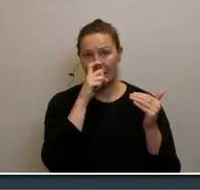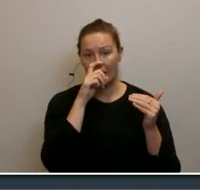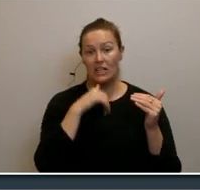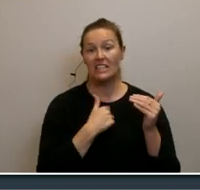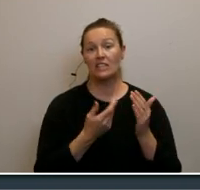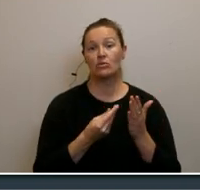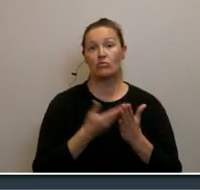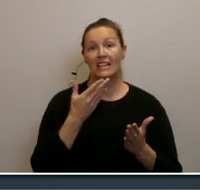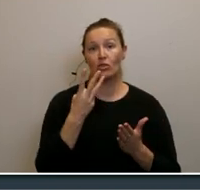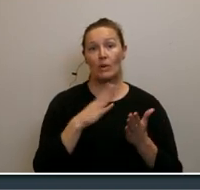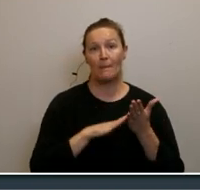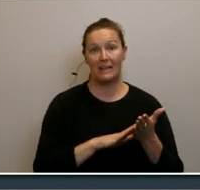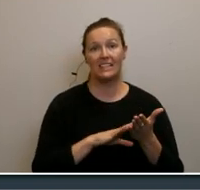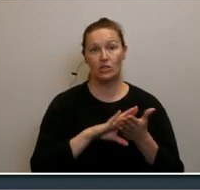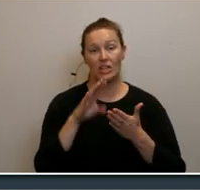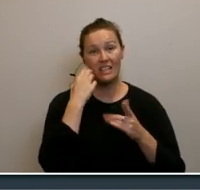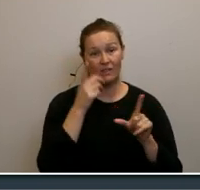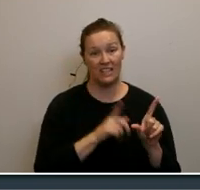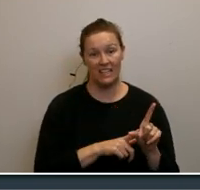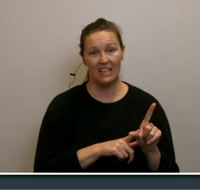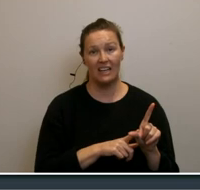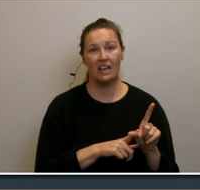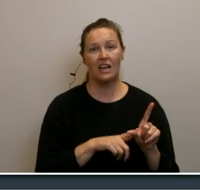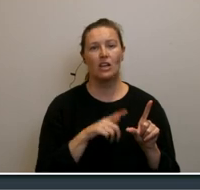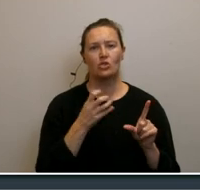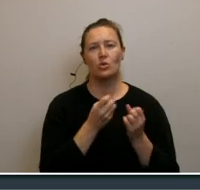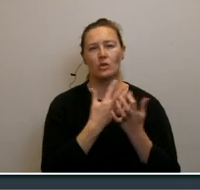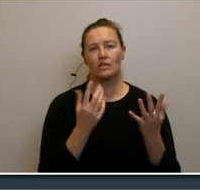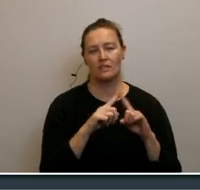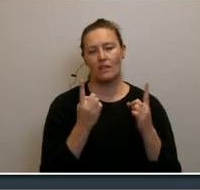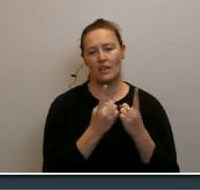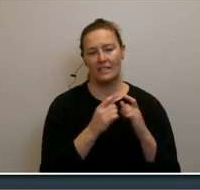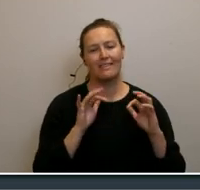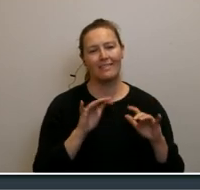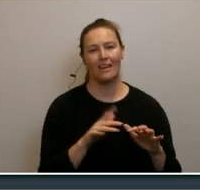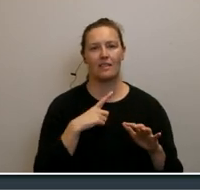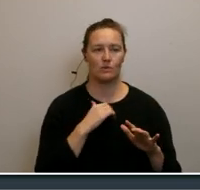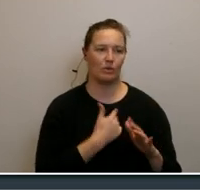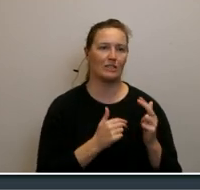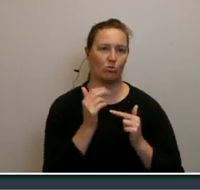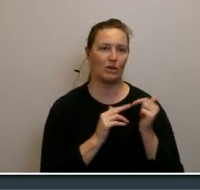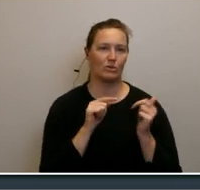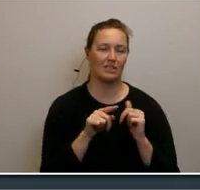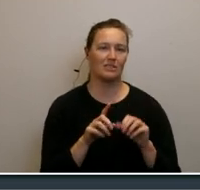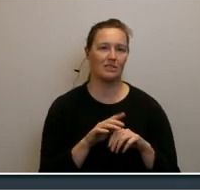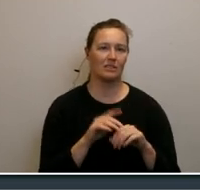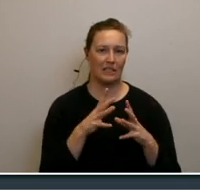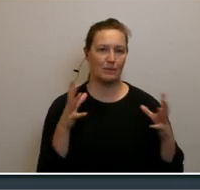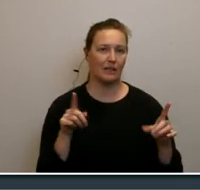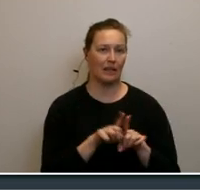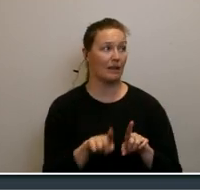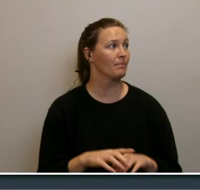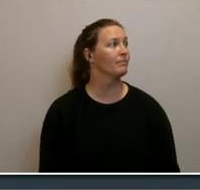to raise $3 million a year. We have some fundraising stuff. So there's a raft of reasons as to why we need to build it as large as it